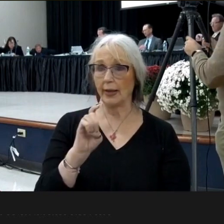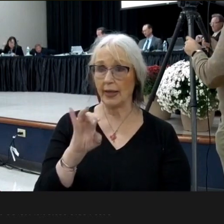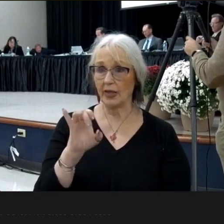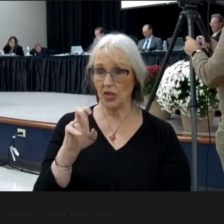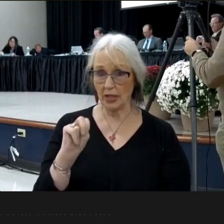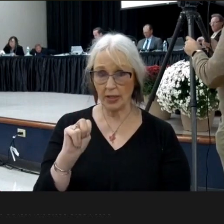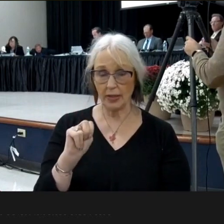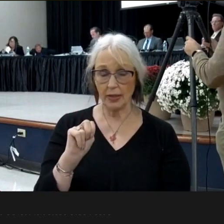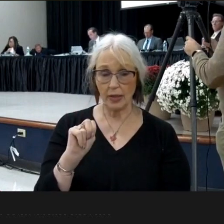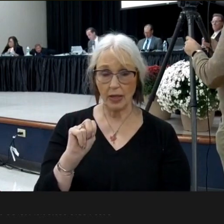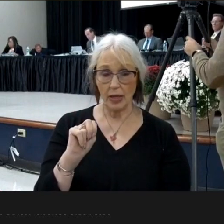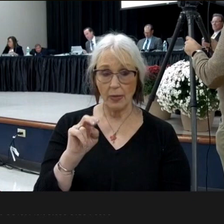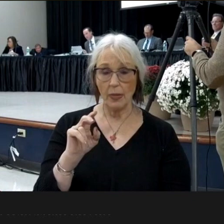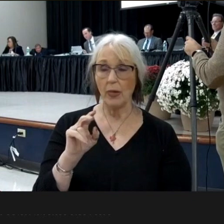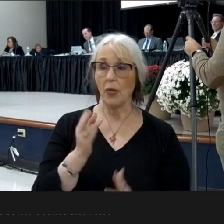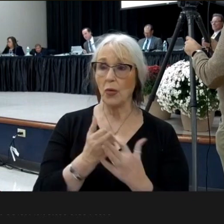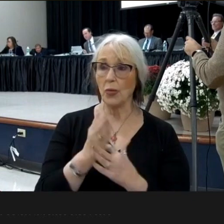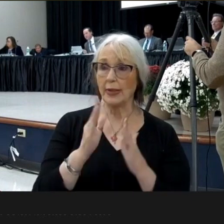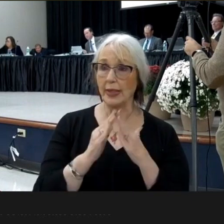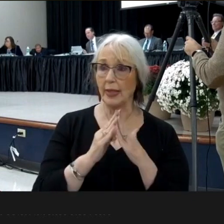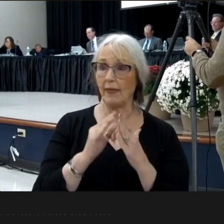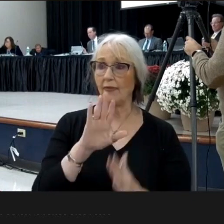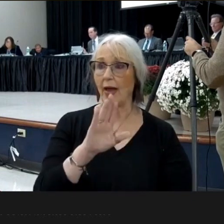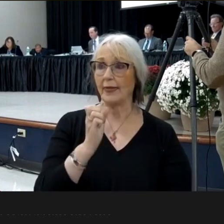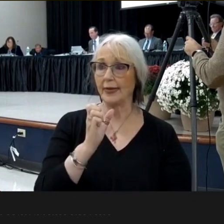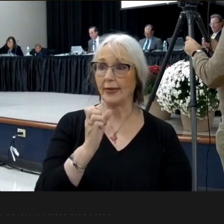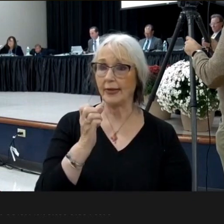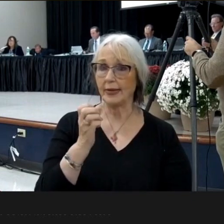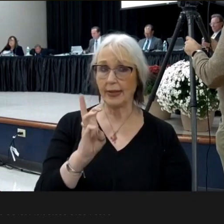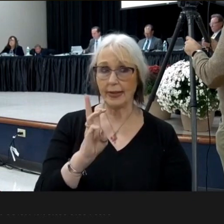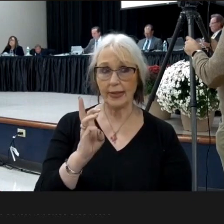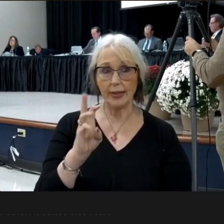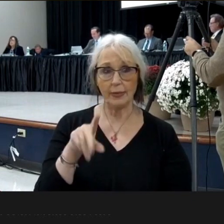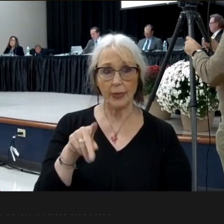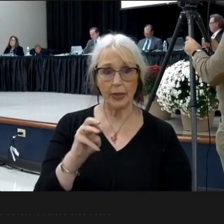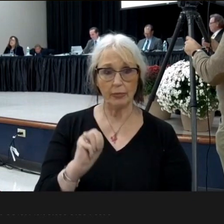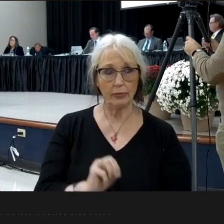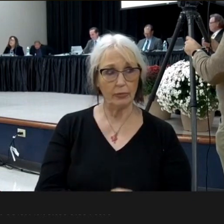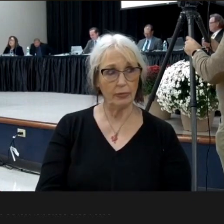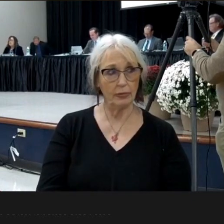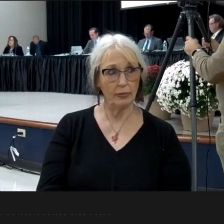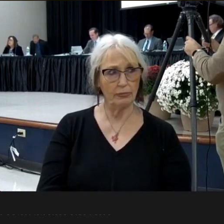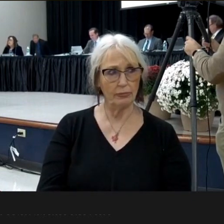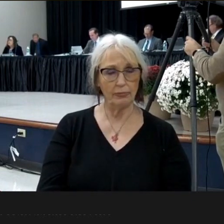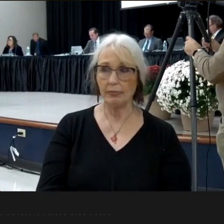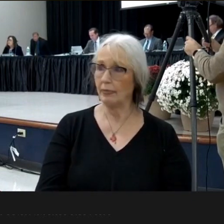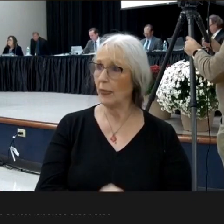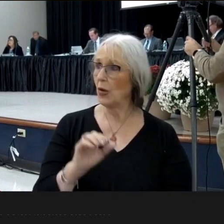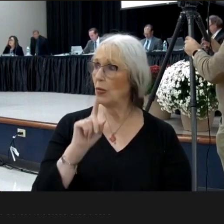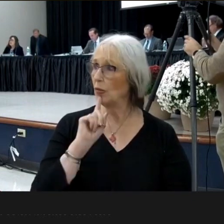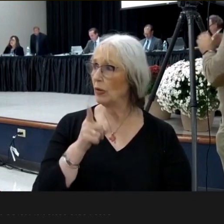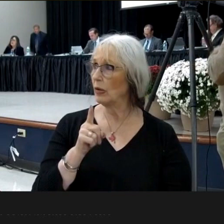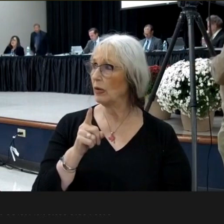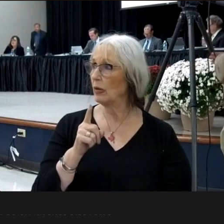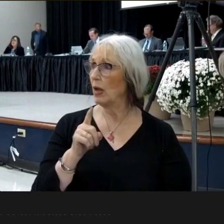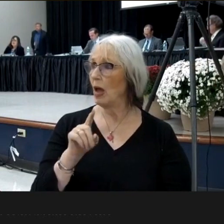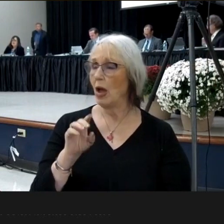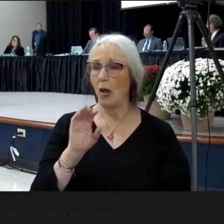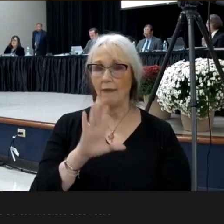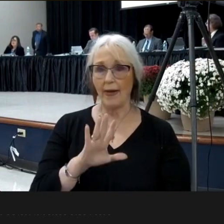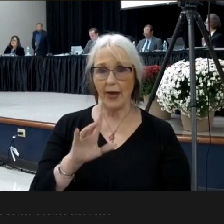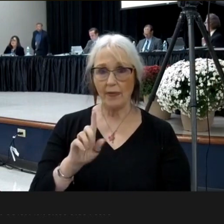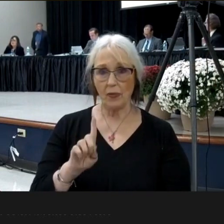the record by the city secretary at 5:16 p.m. Real property, Texas Open Meetings Act, Section